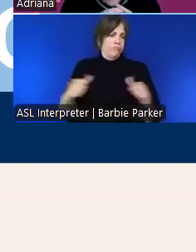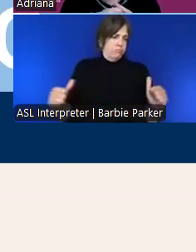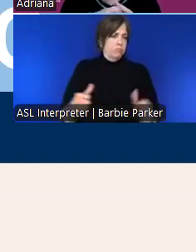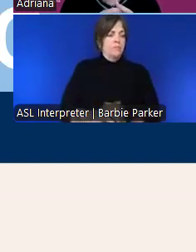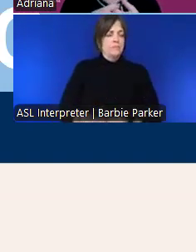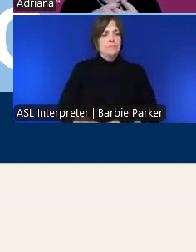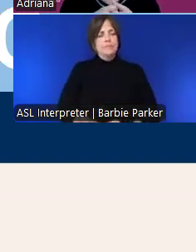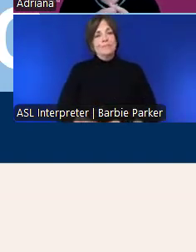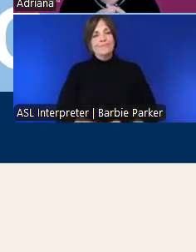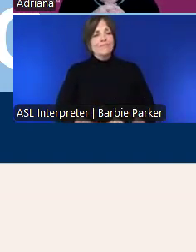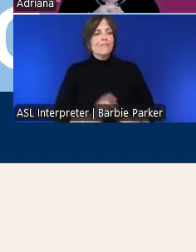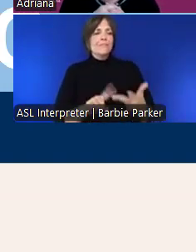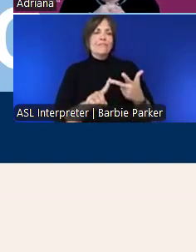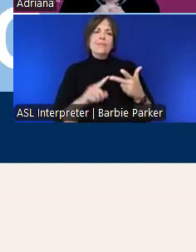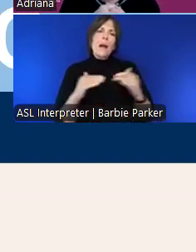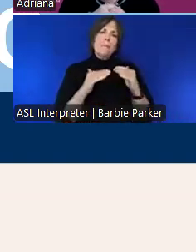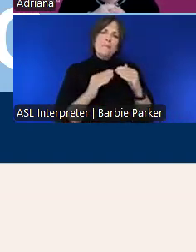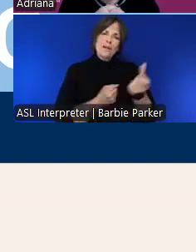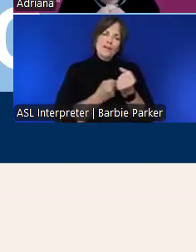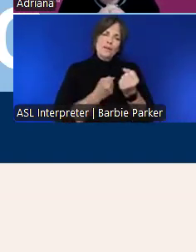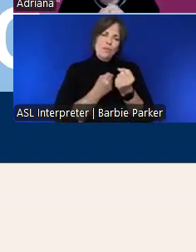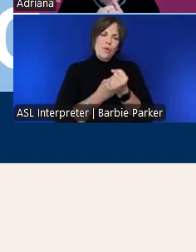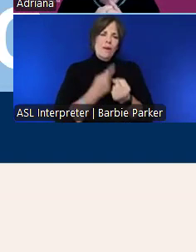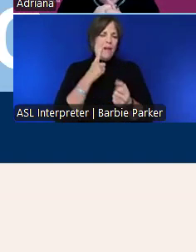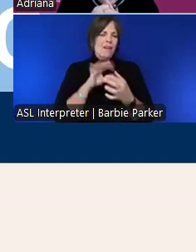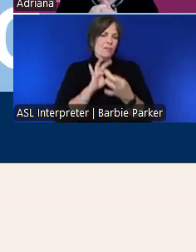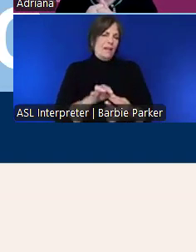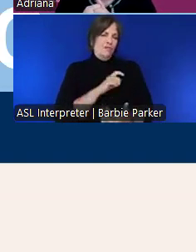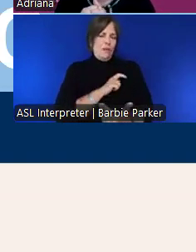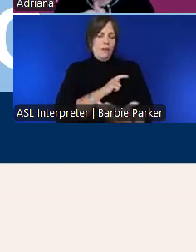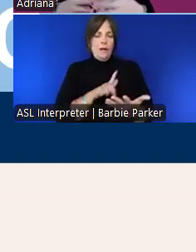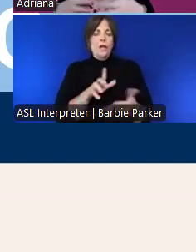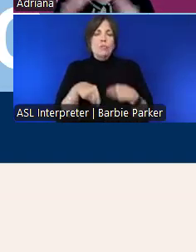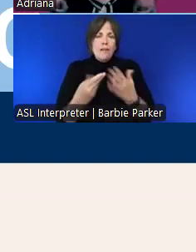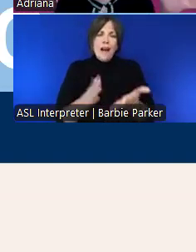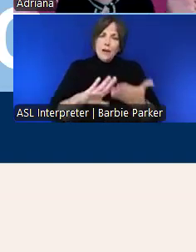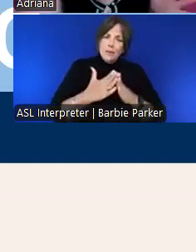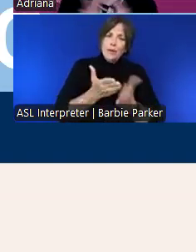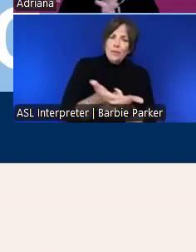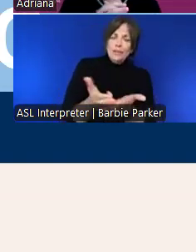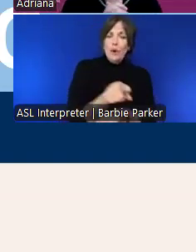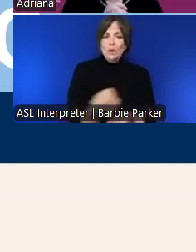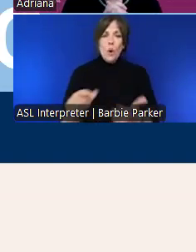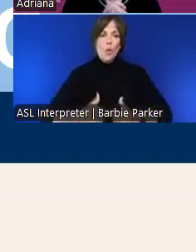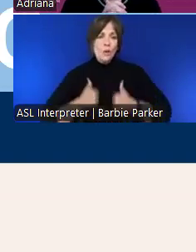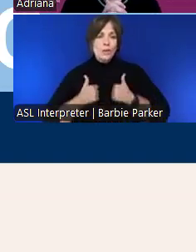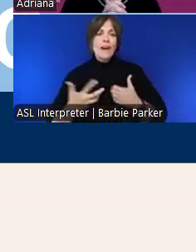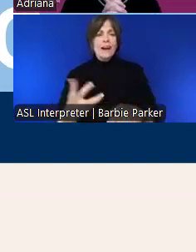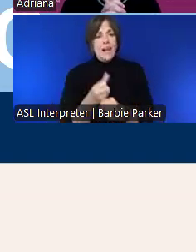responders, it often comes down to offering community resources to make sure that survivors are able to get the support that they